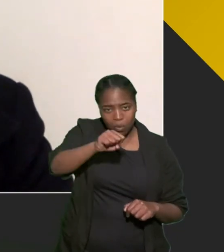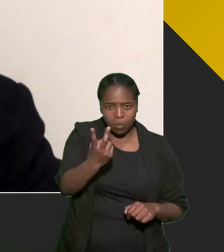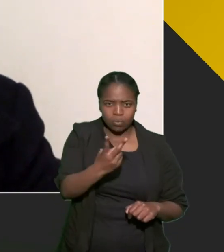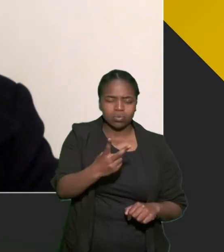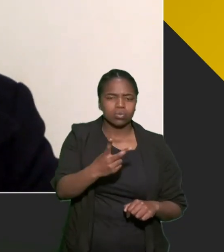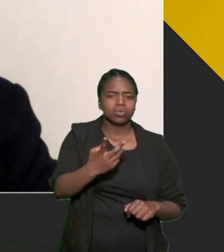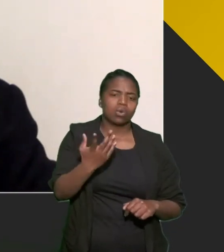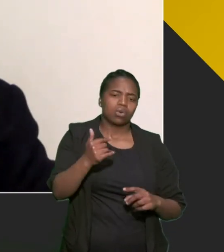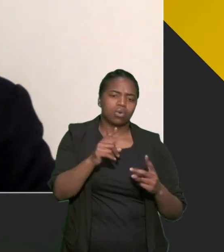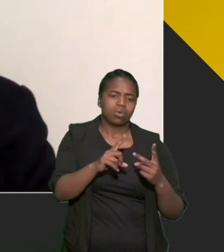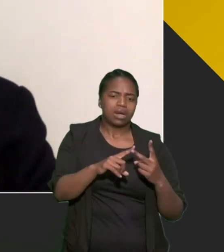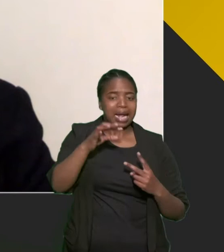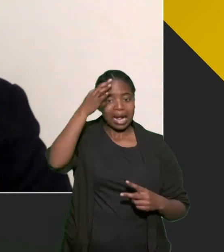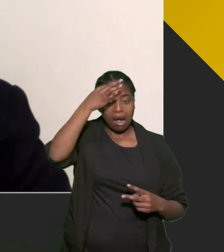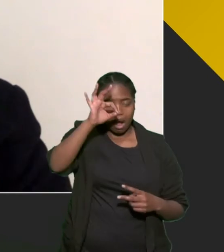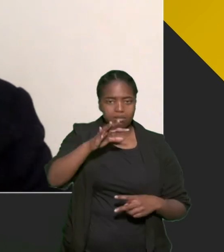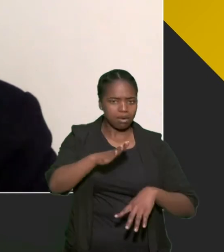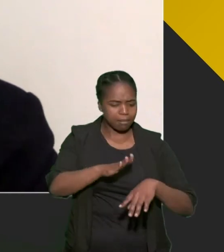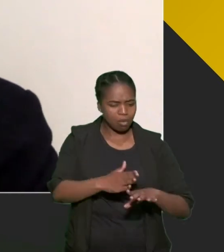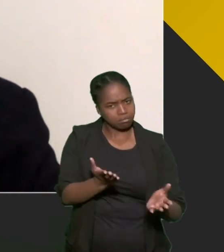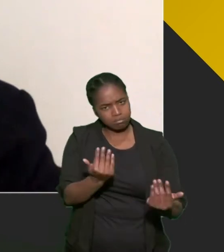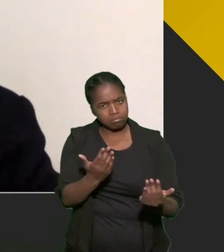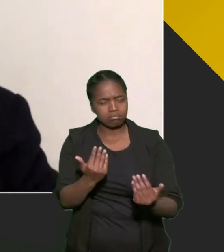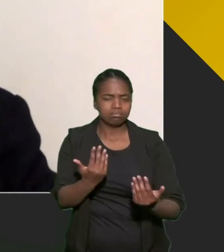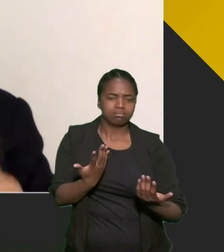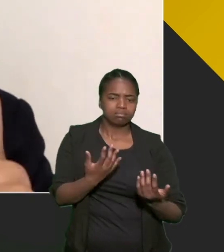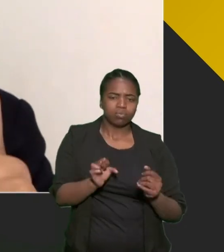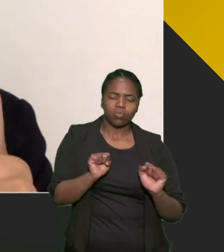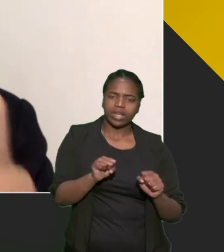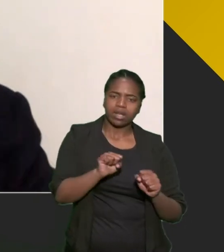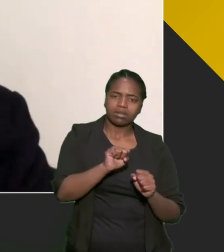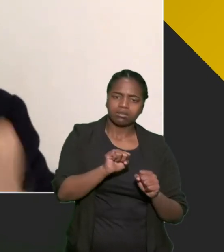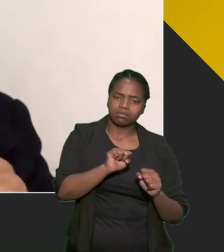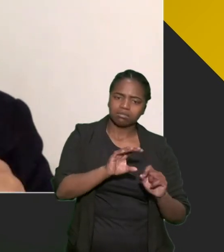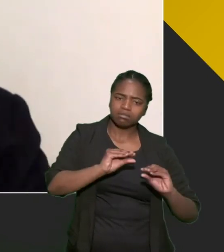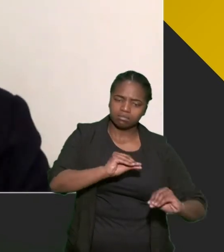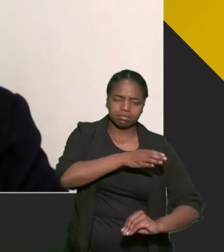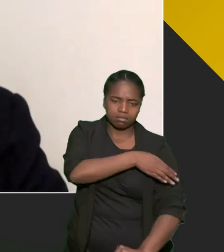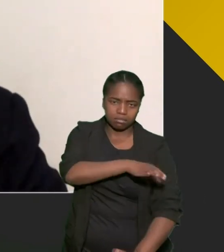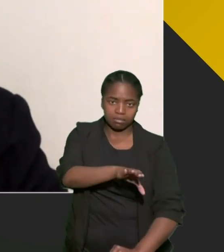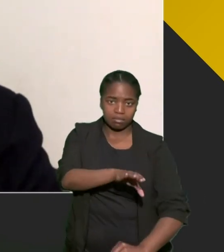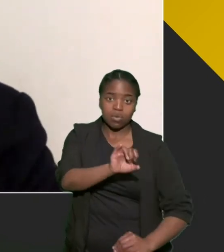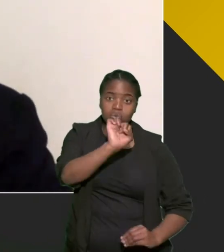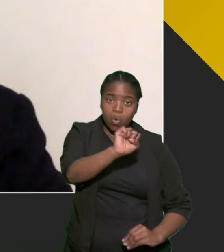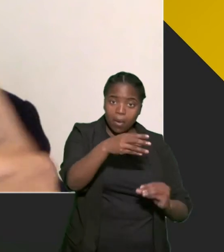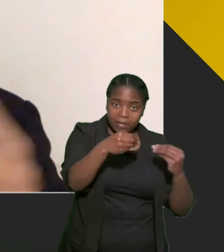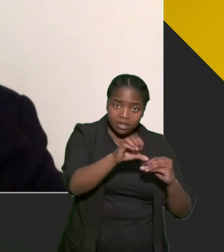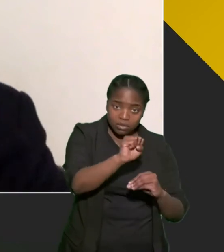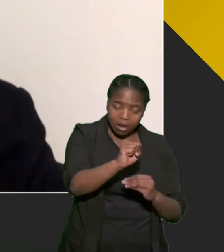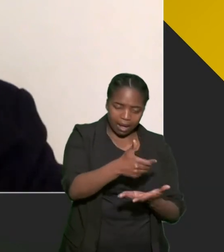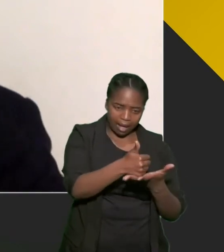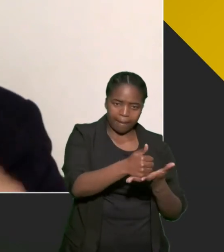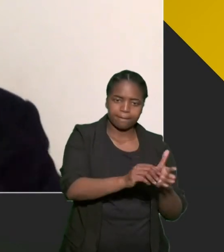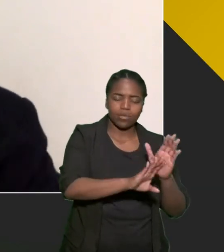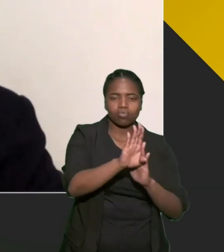pharmaceuticals and medicine, government is actually more effective to capture and it helps you grow your type of business that you